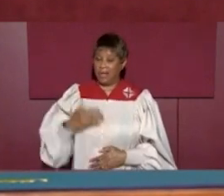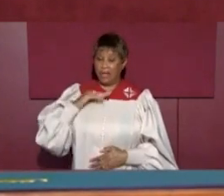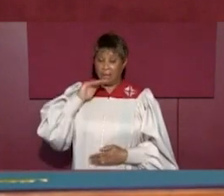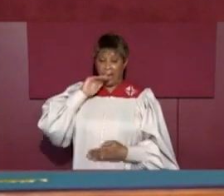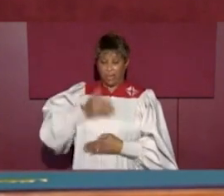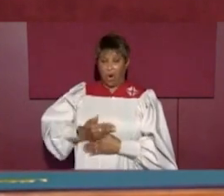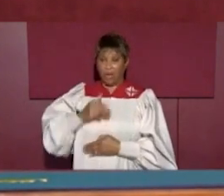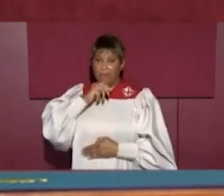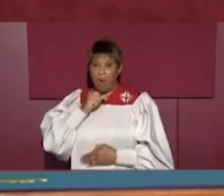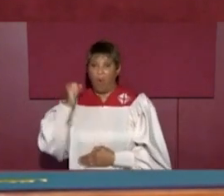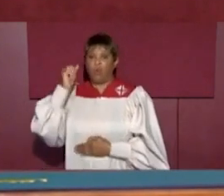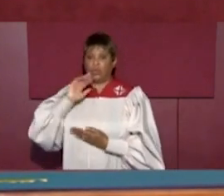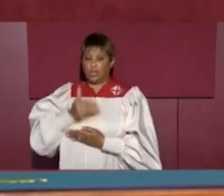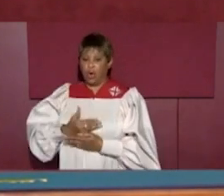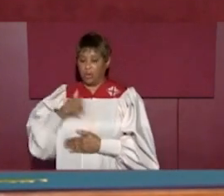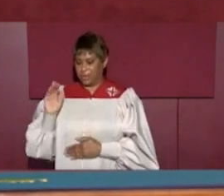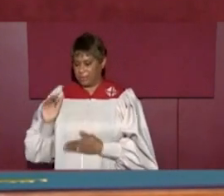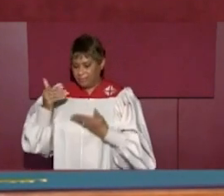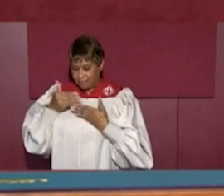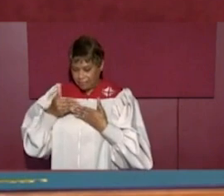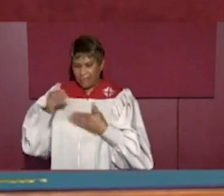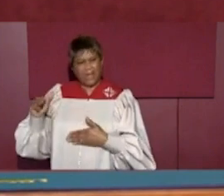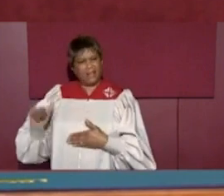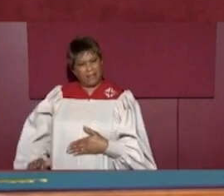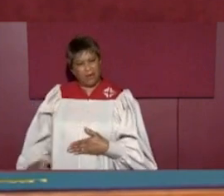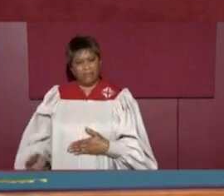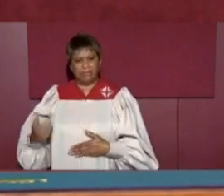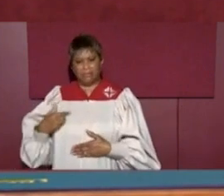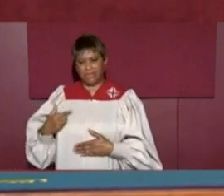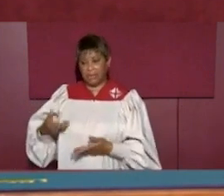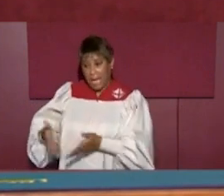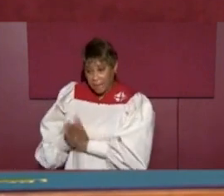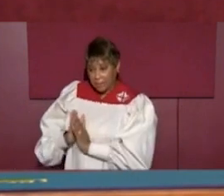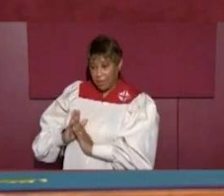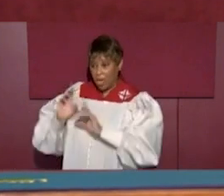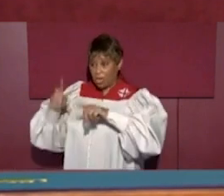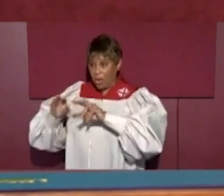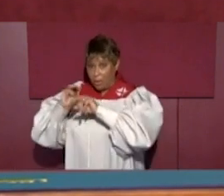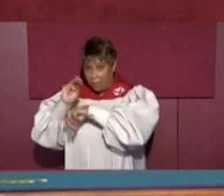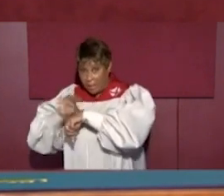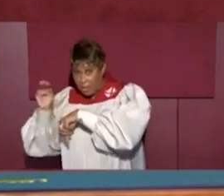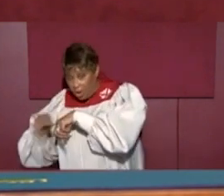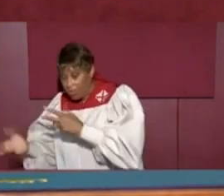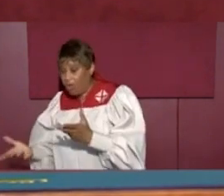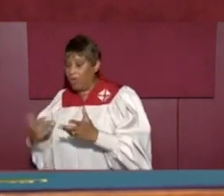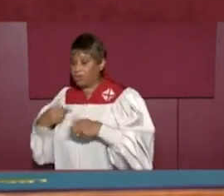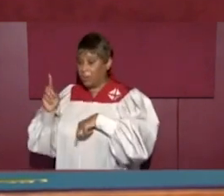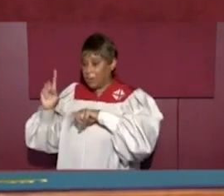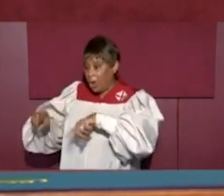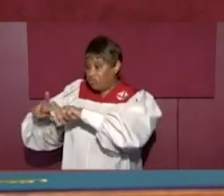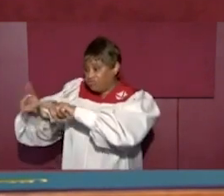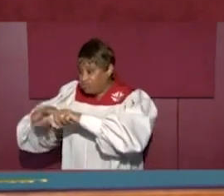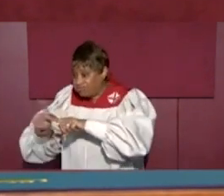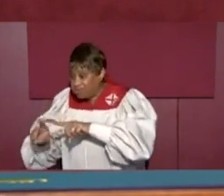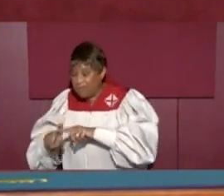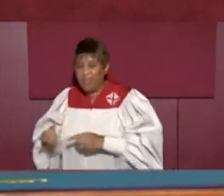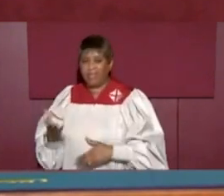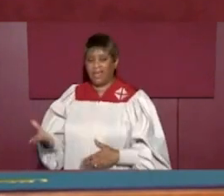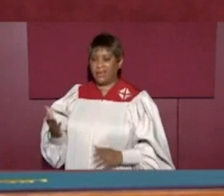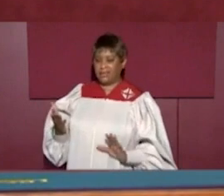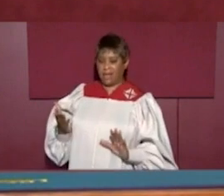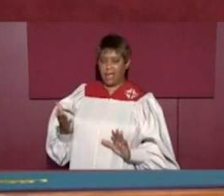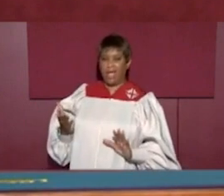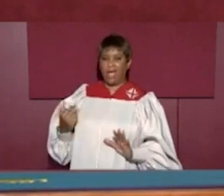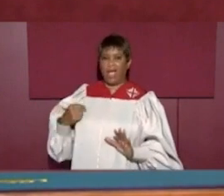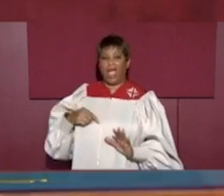my oldest daughter, was little, she would sometimes ask for, you know, can we go to McDonald's, or can we do this, or can we do that? And we would